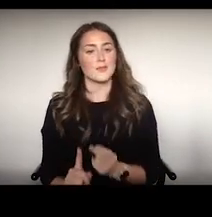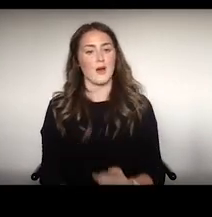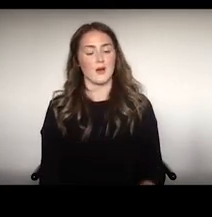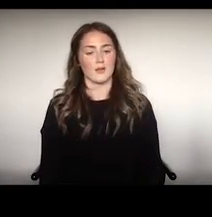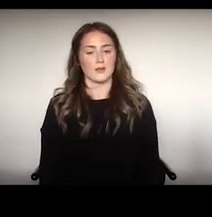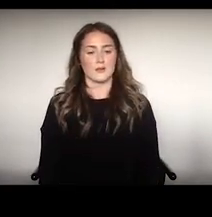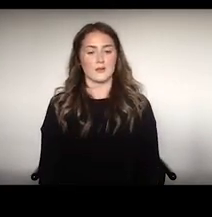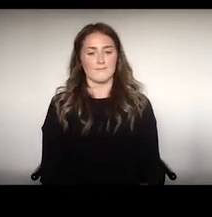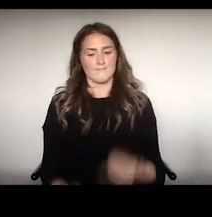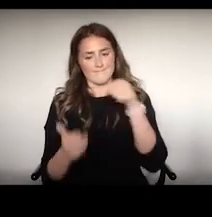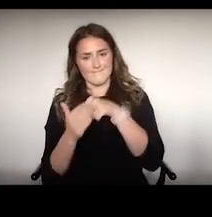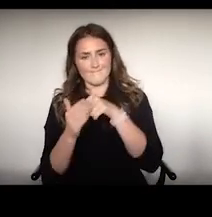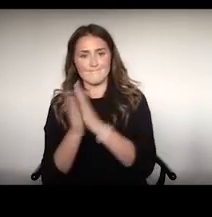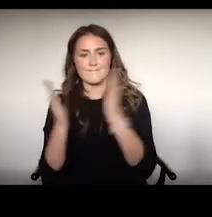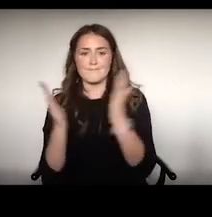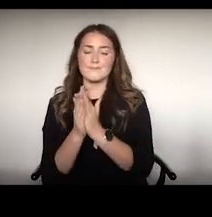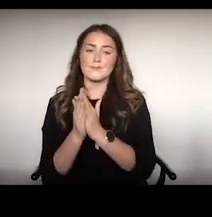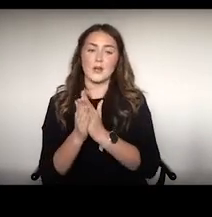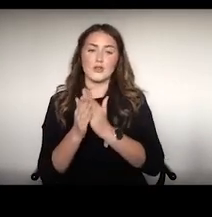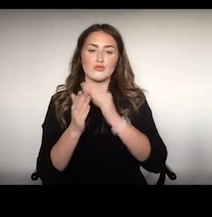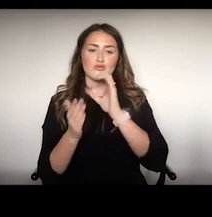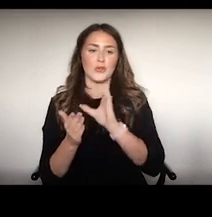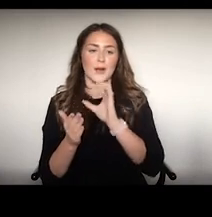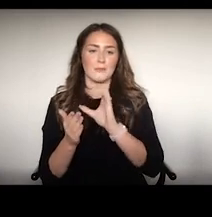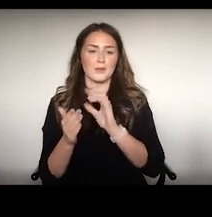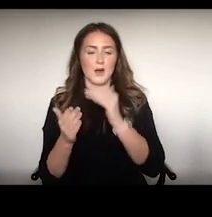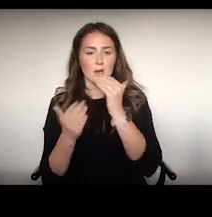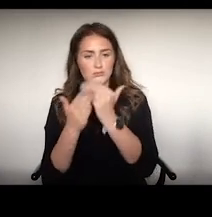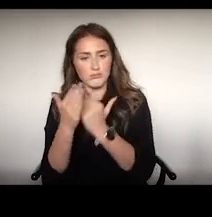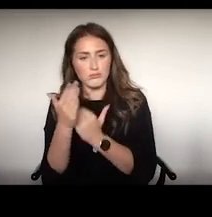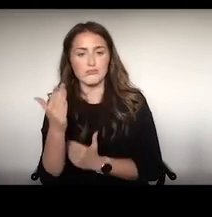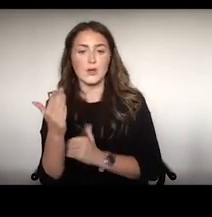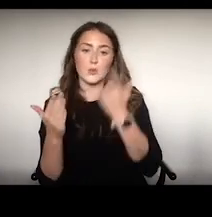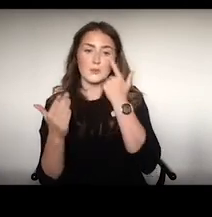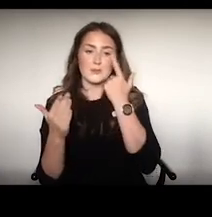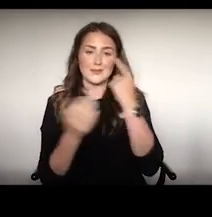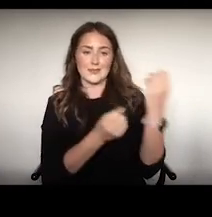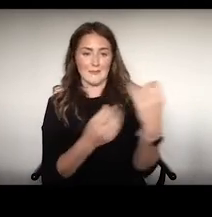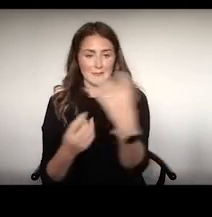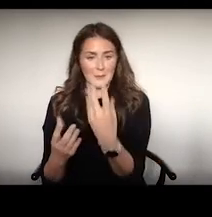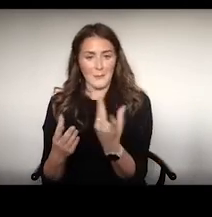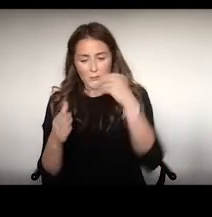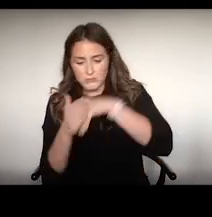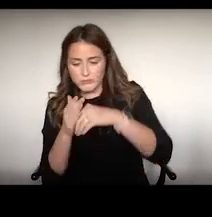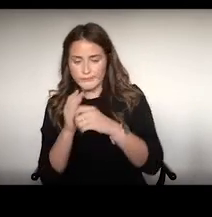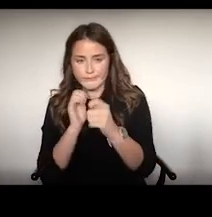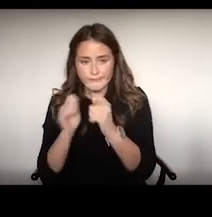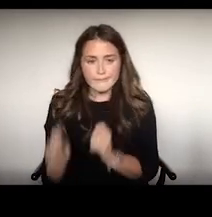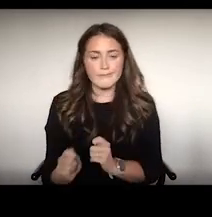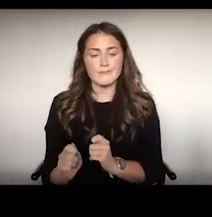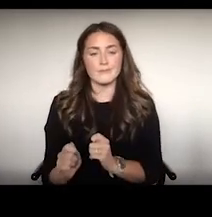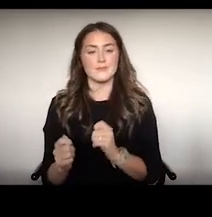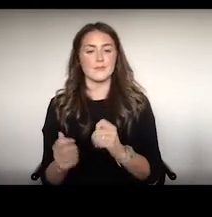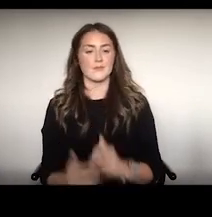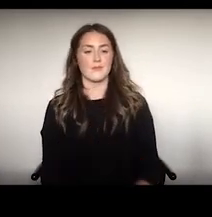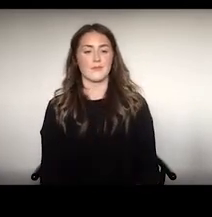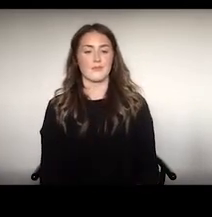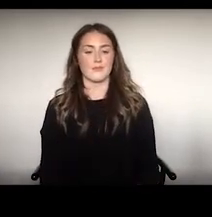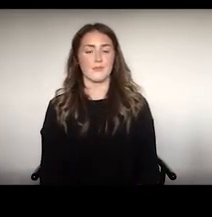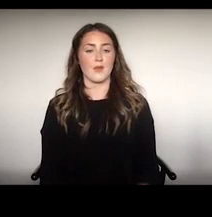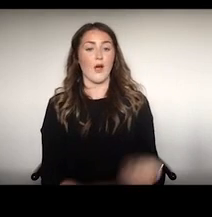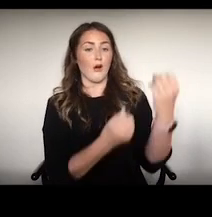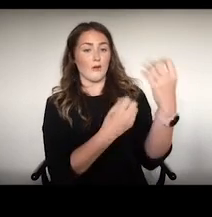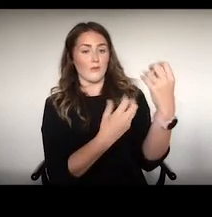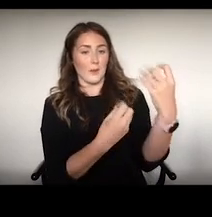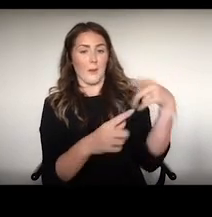to further refine the project's design. It discusses each consultation in a separate chapter with a breakdown of the feedback